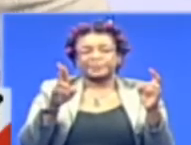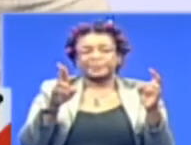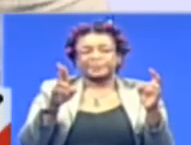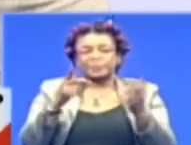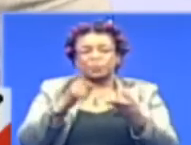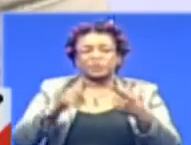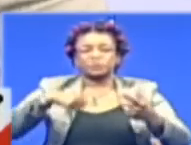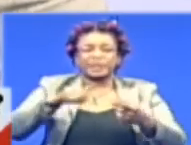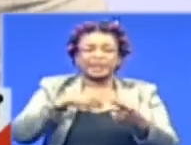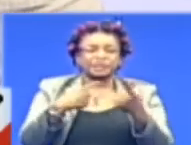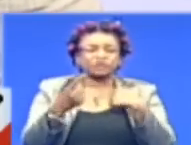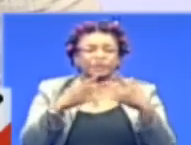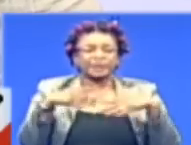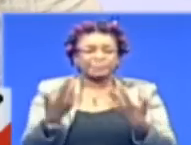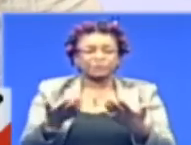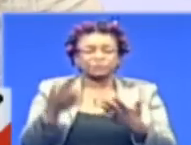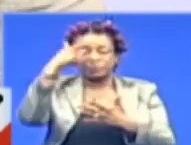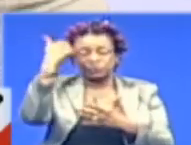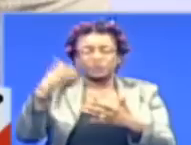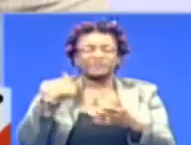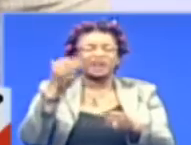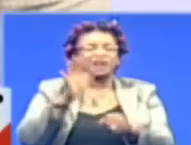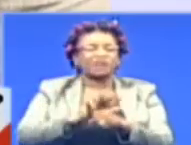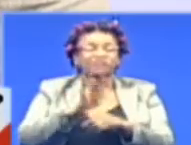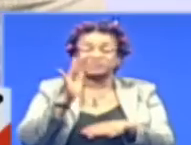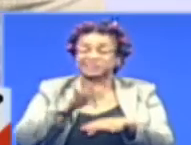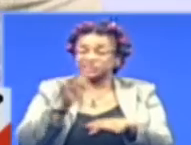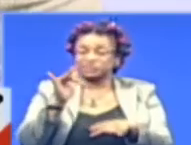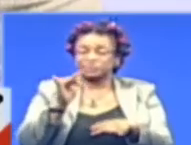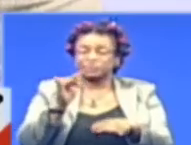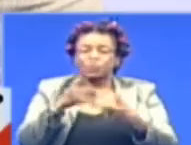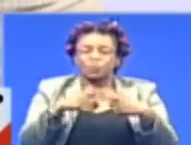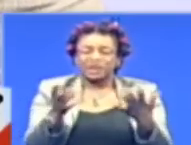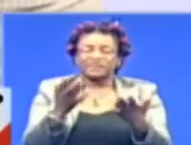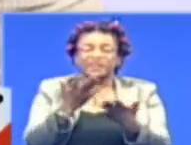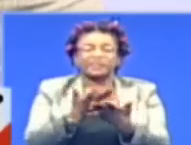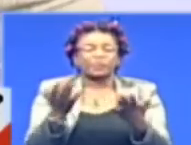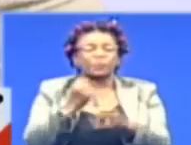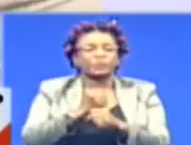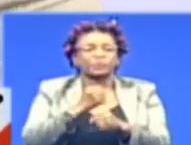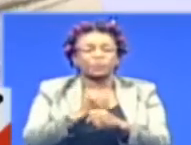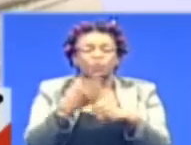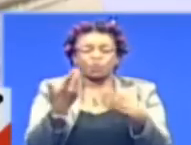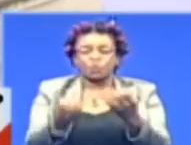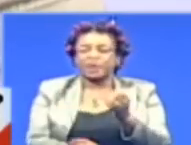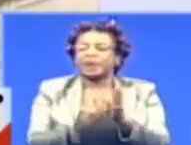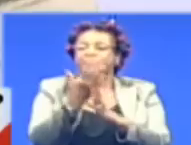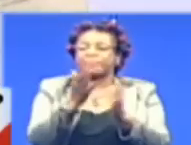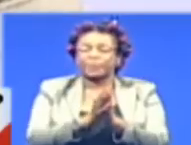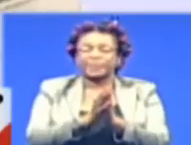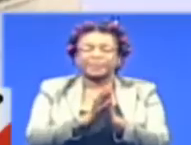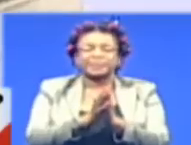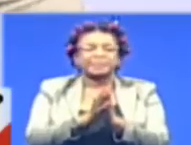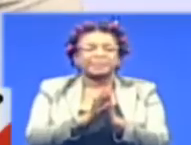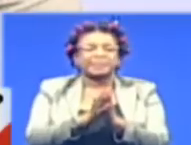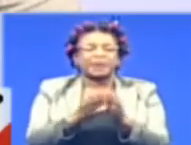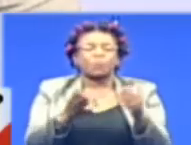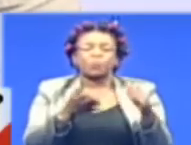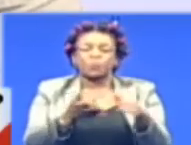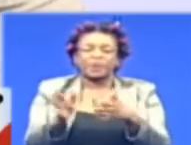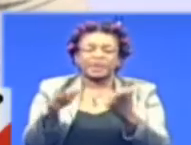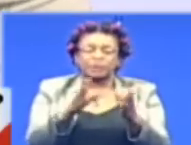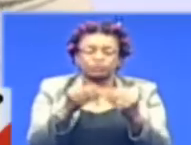talking about, because there have been a lot of politicization, whatever exercise which the government need to come up with, they need to come up with a very humane way of handling